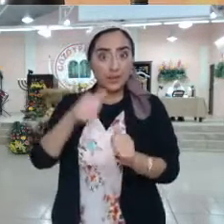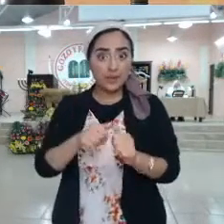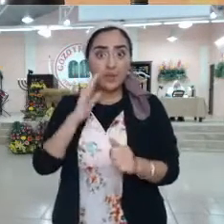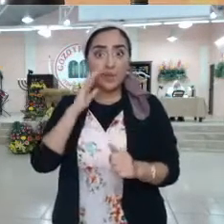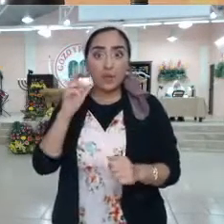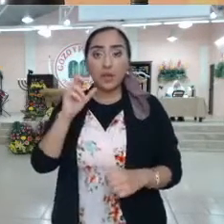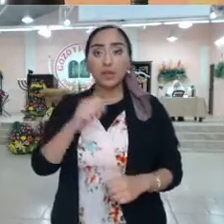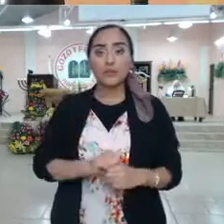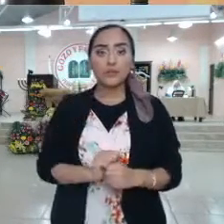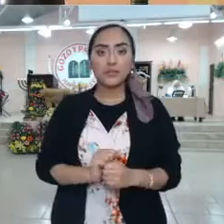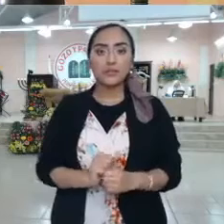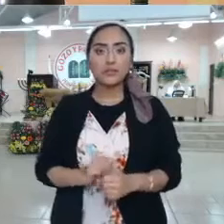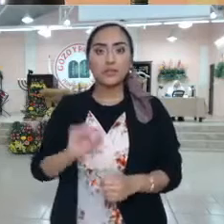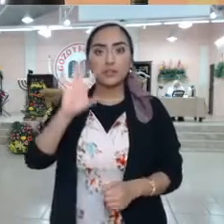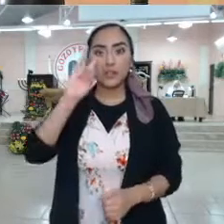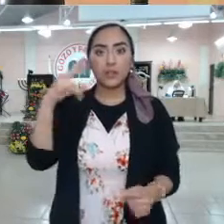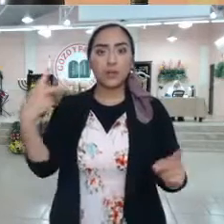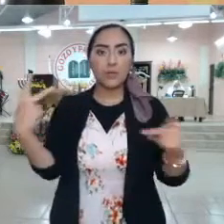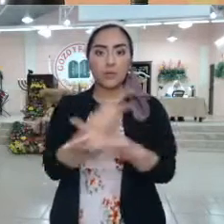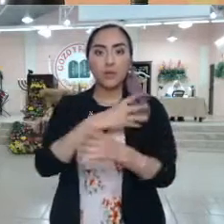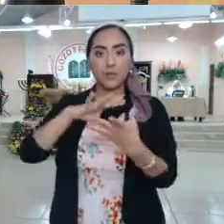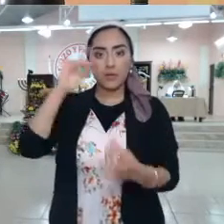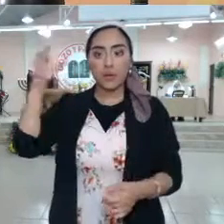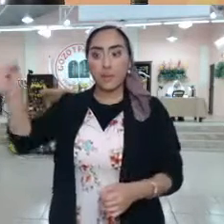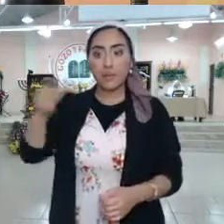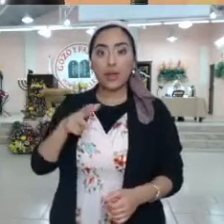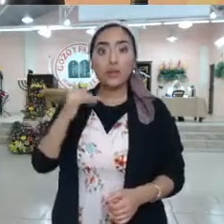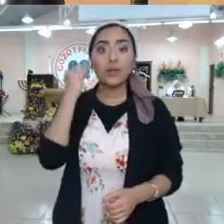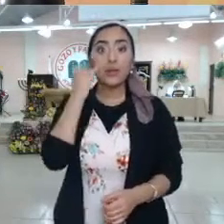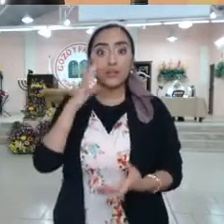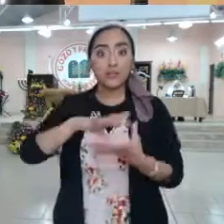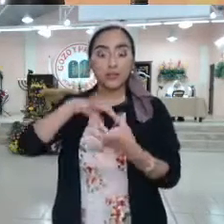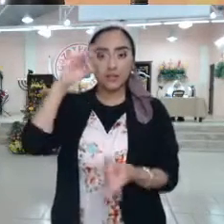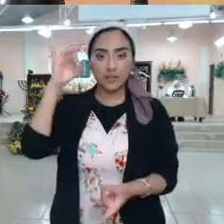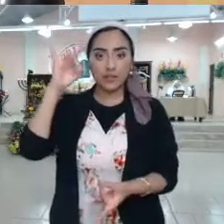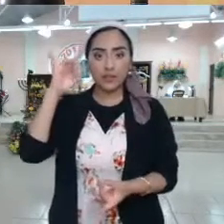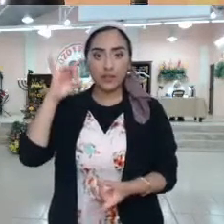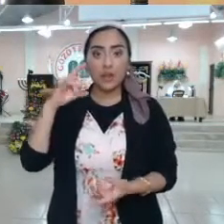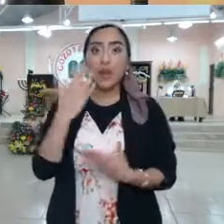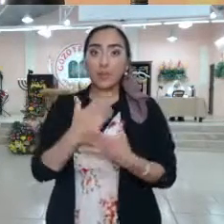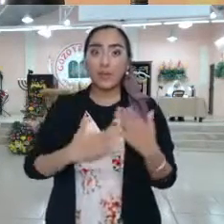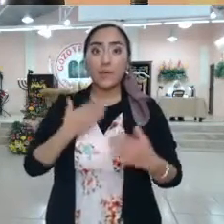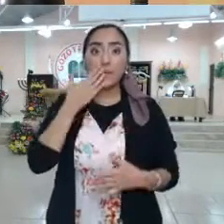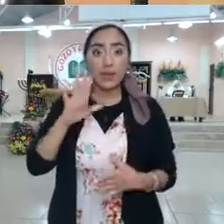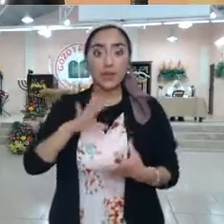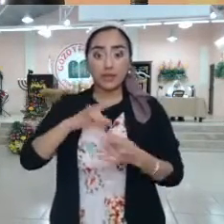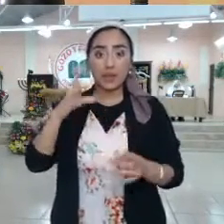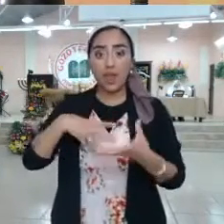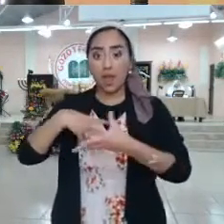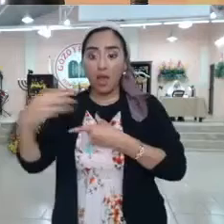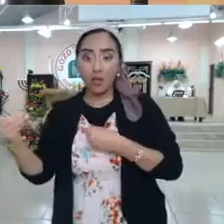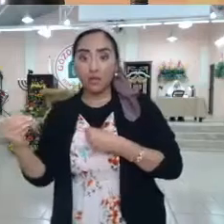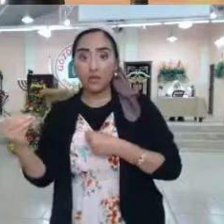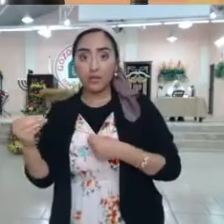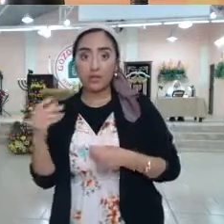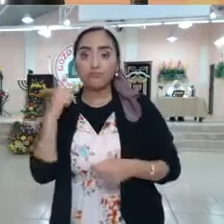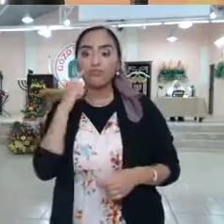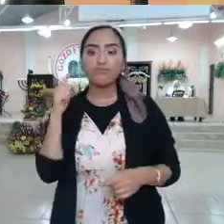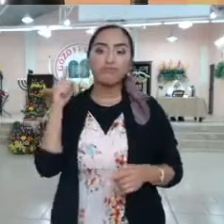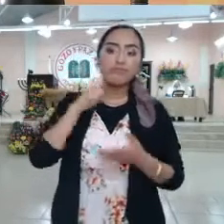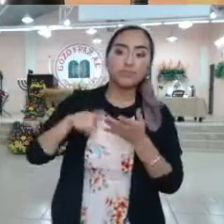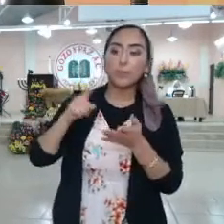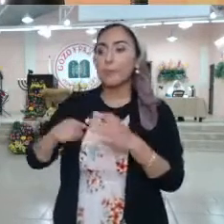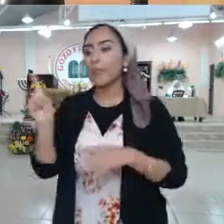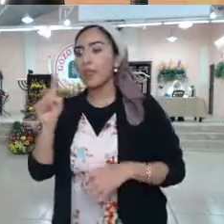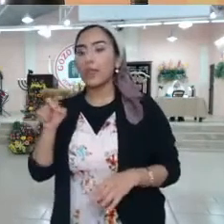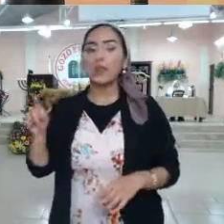you remember, 7 worse spirits go back. That means that if the spirit, an evil spirit goes out from a man, they